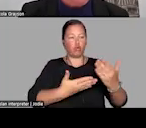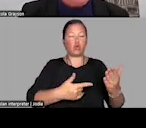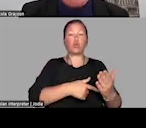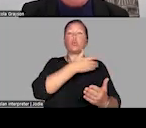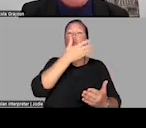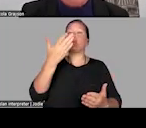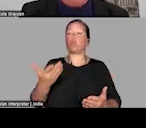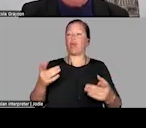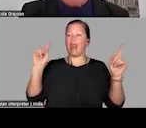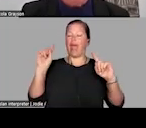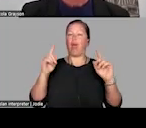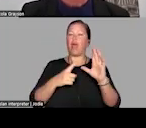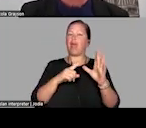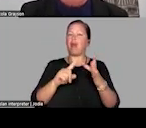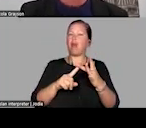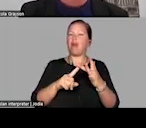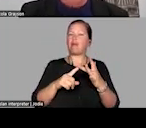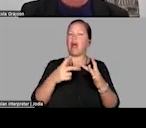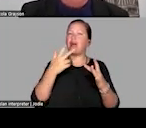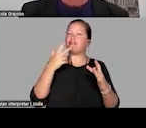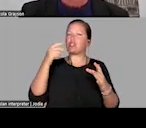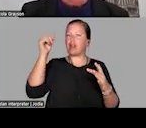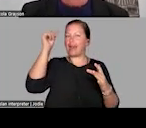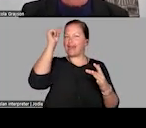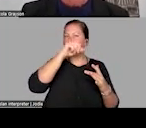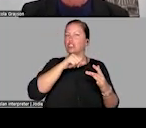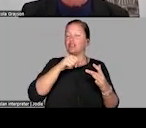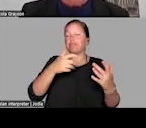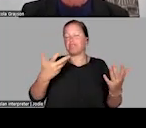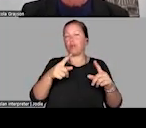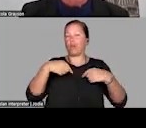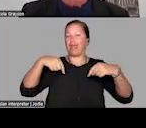artificial intelligence. But indeed, that is what we are here to talk about.